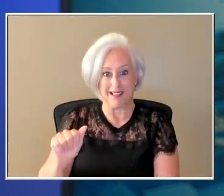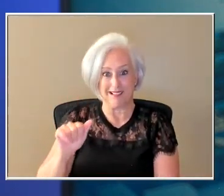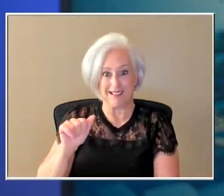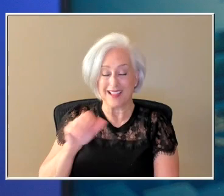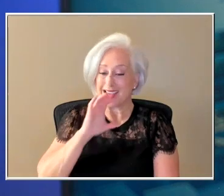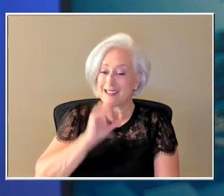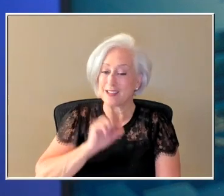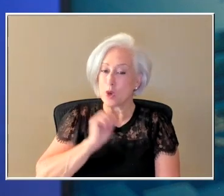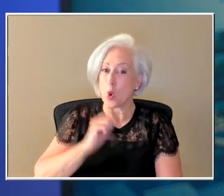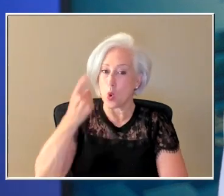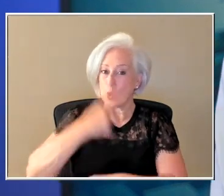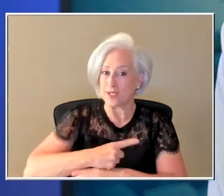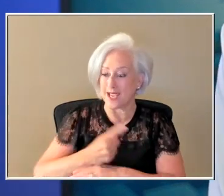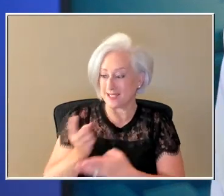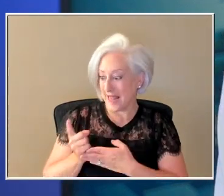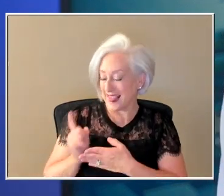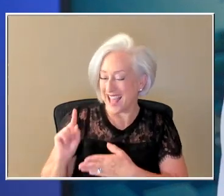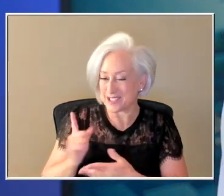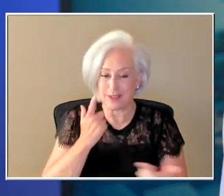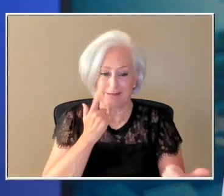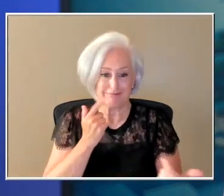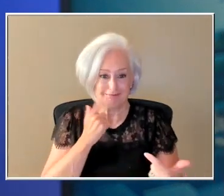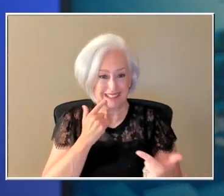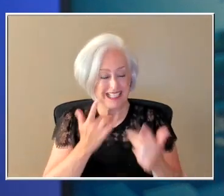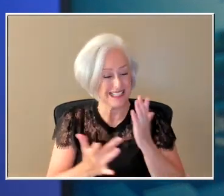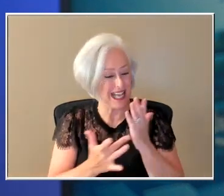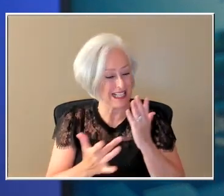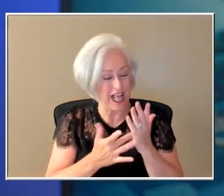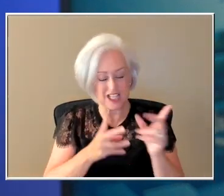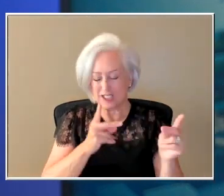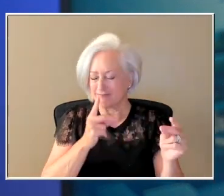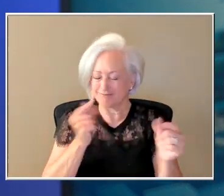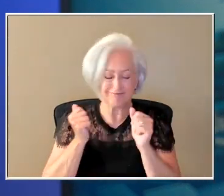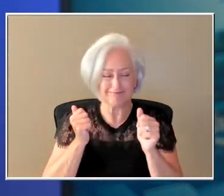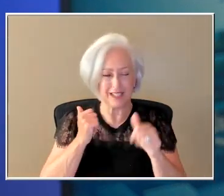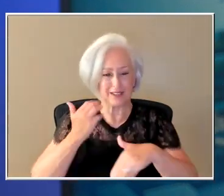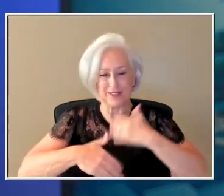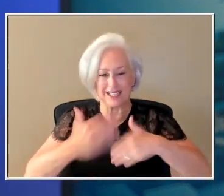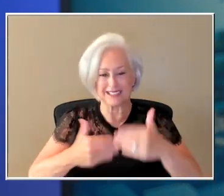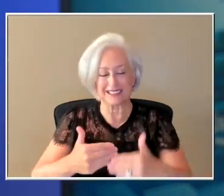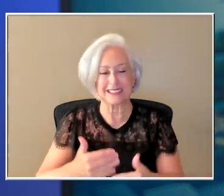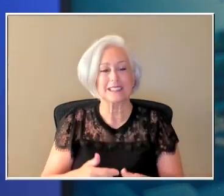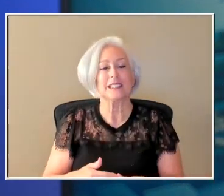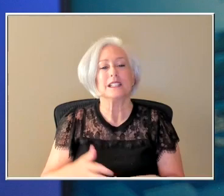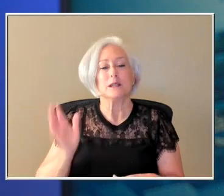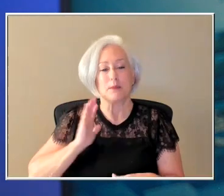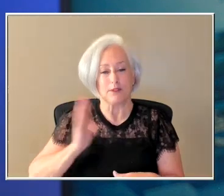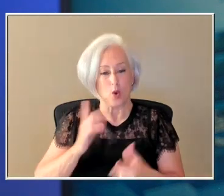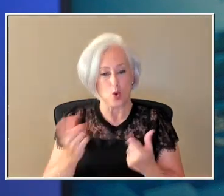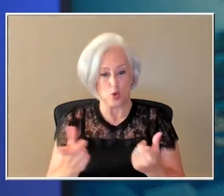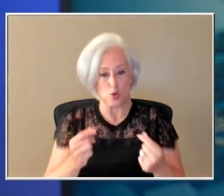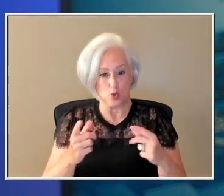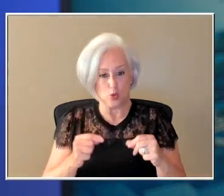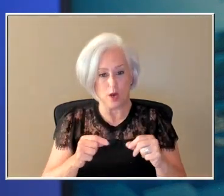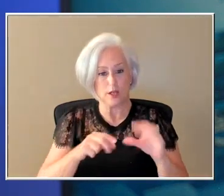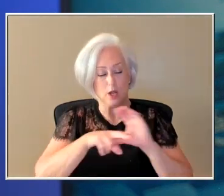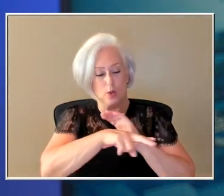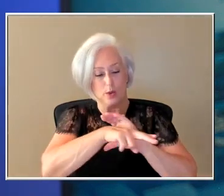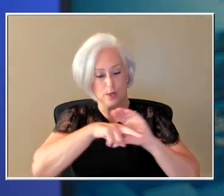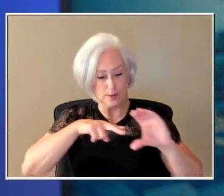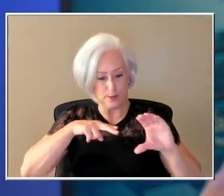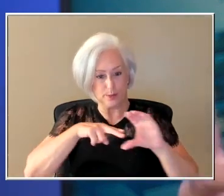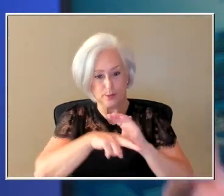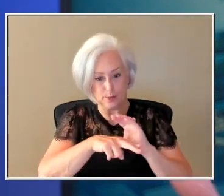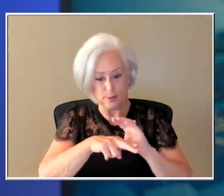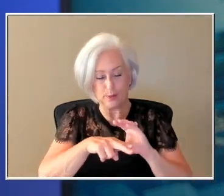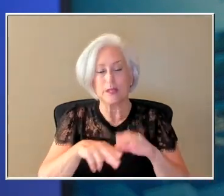That's how fast the technology is moving. We would take a CAT scan of the contralateral or the other scapula